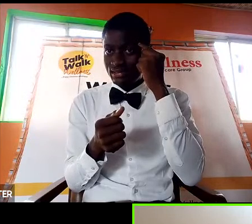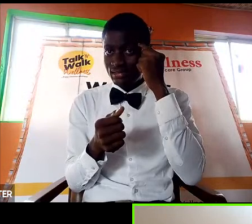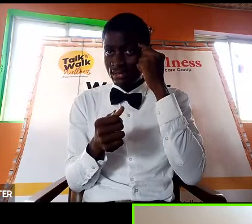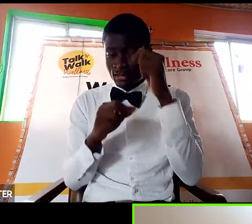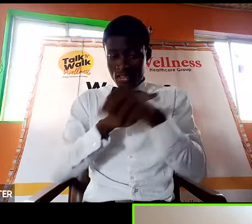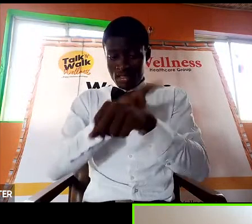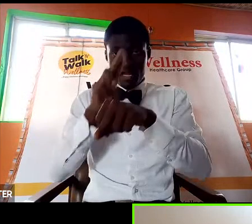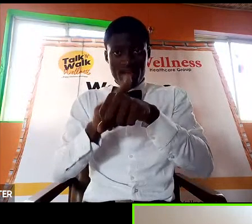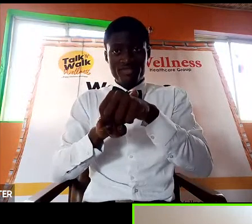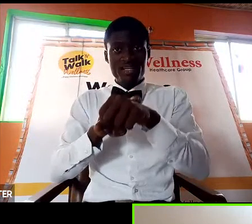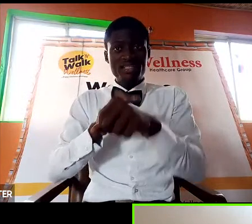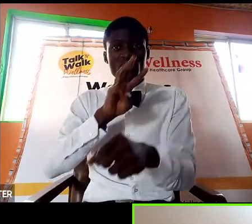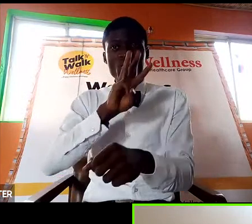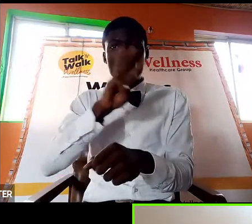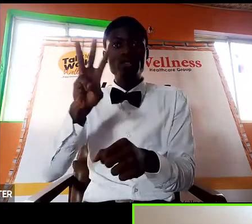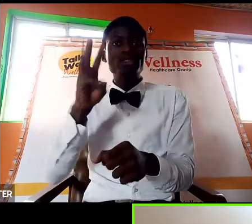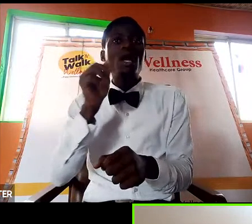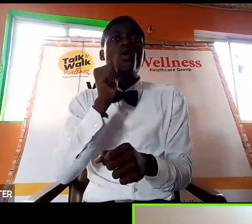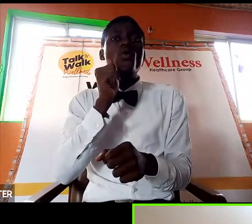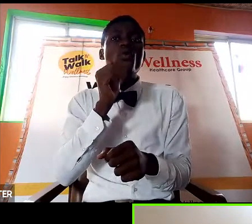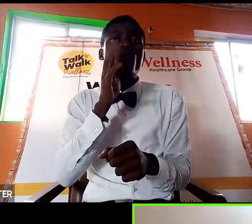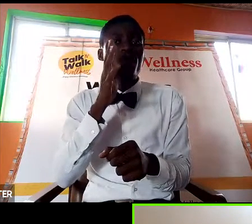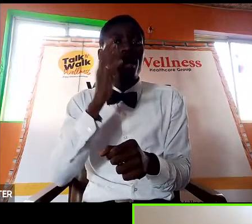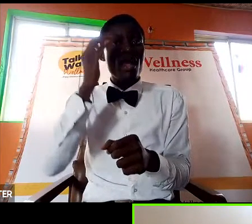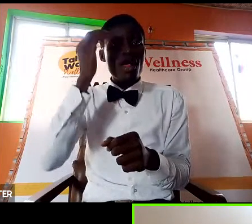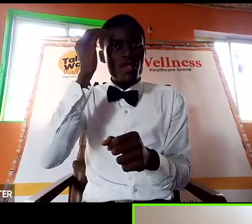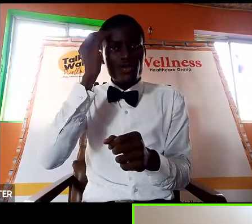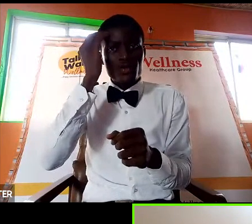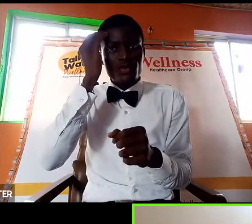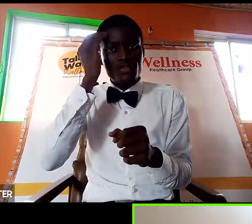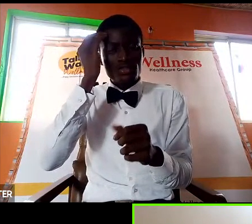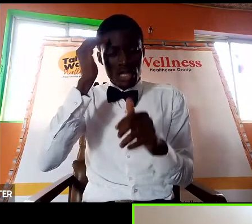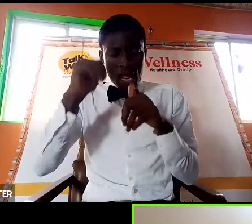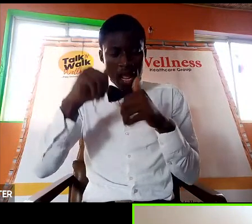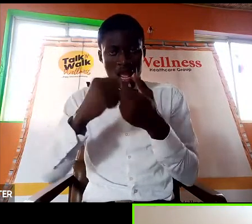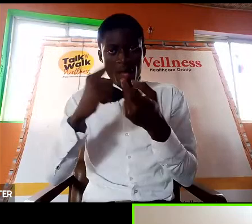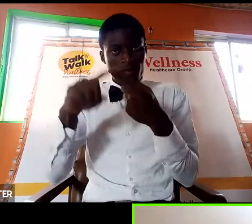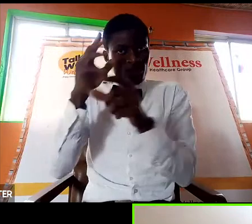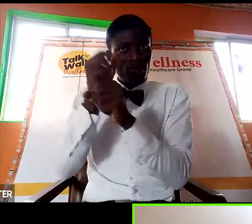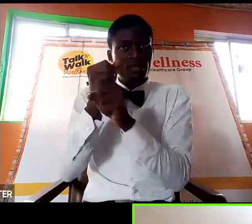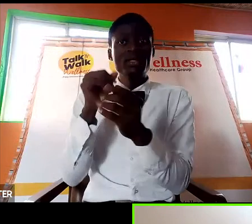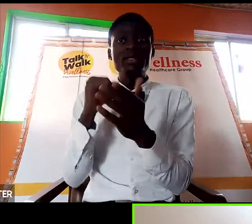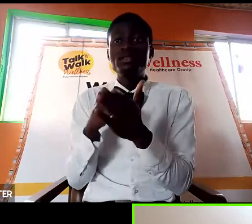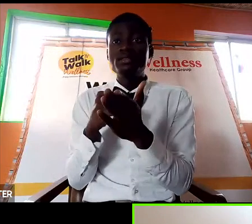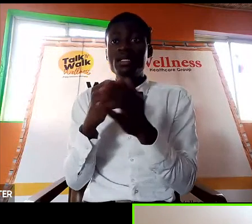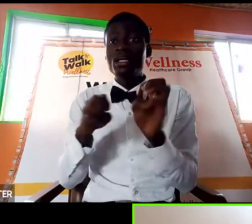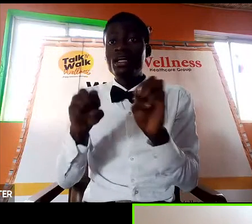she wants and knows how to ask for it. And even in most cases, she doesn't really even